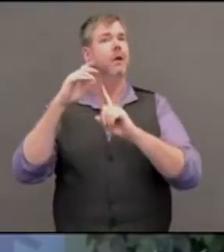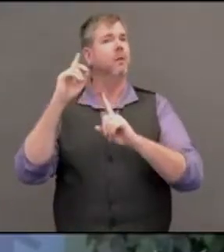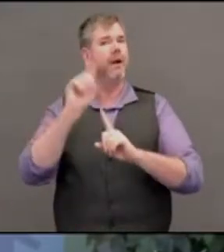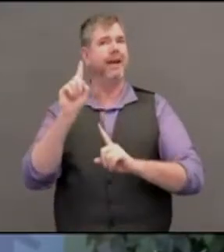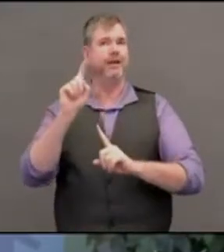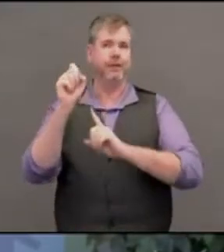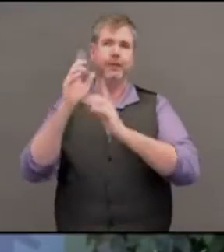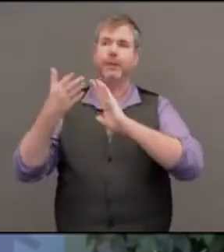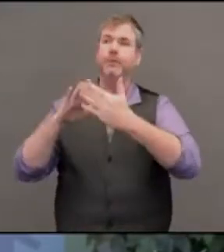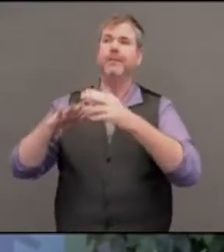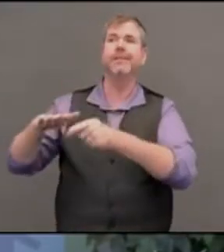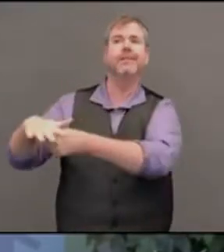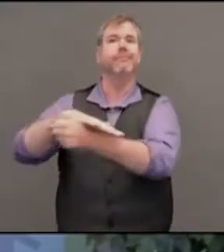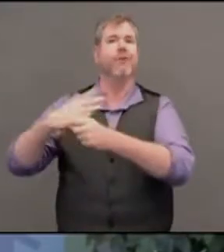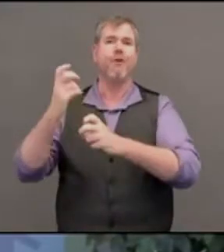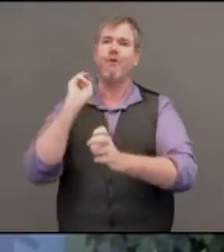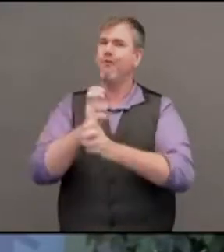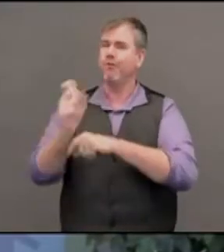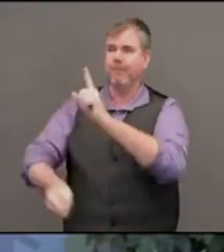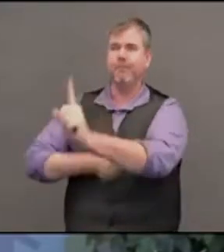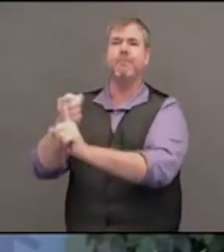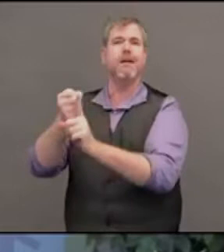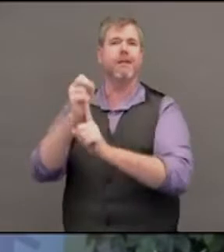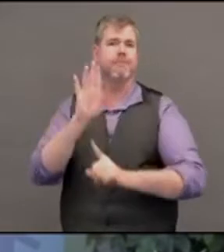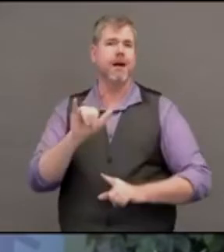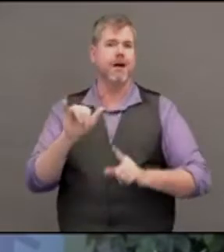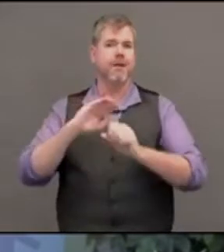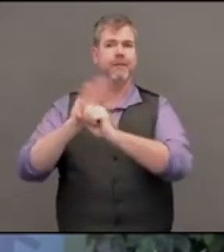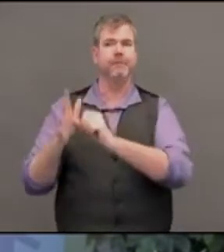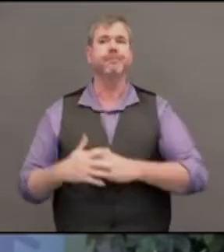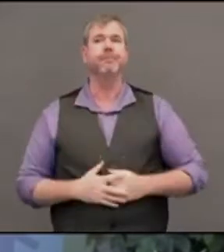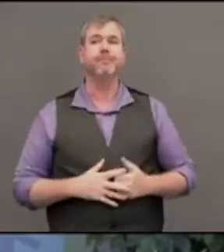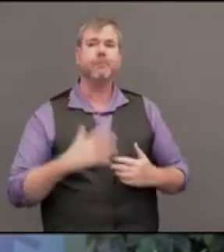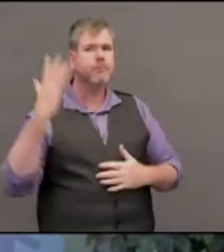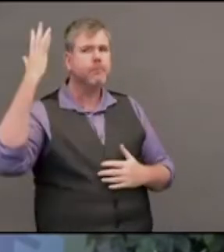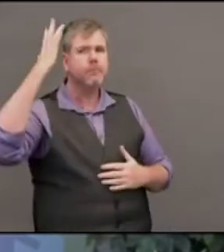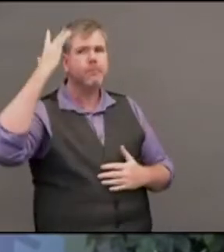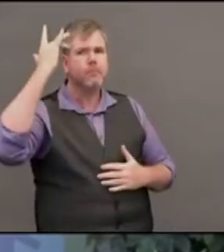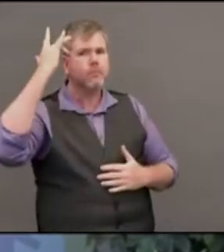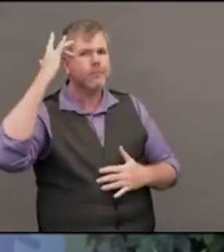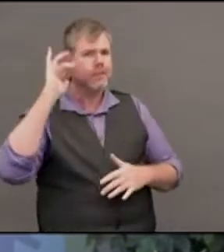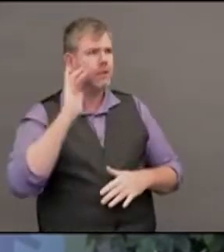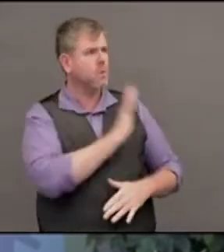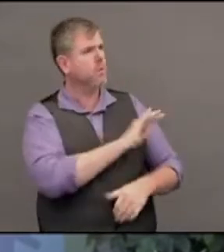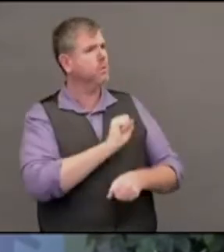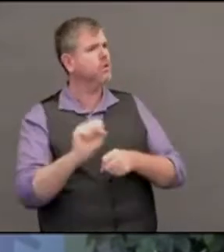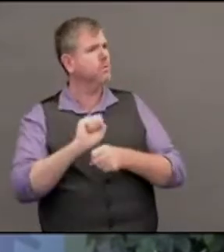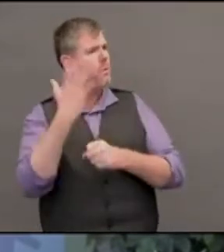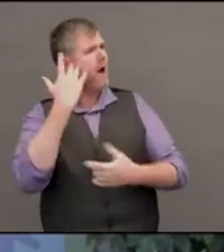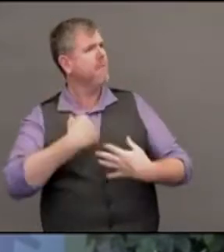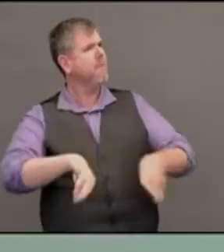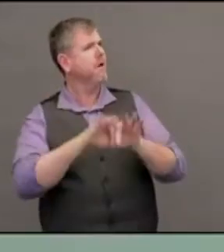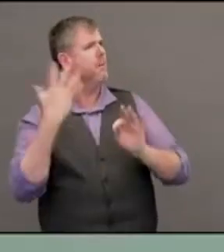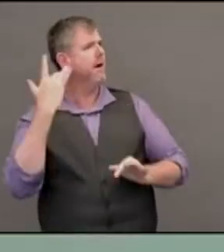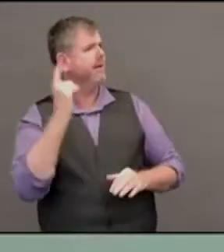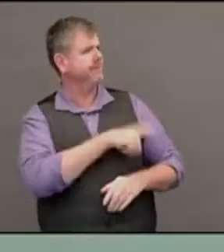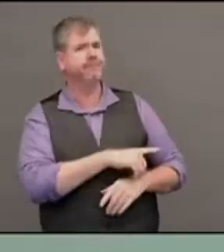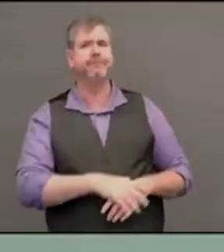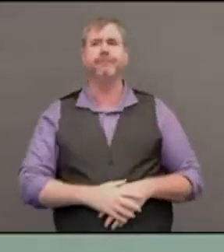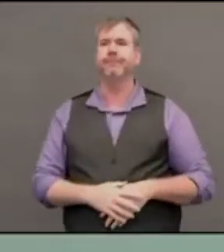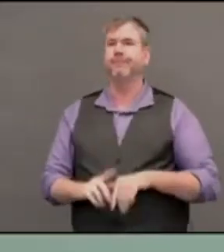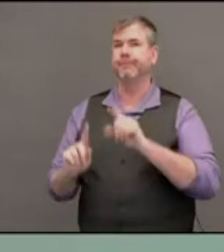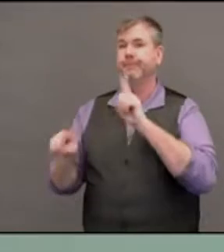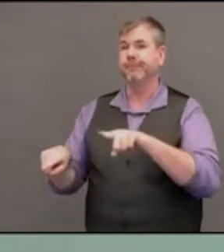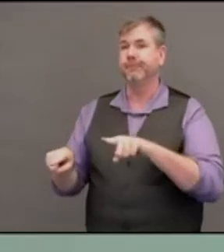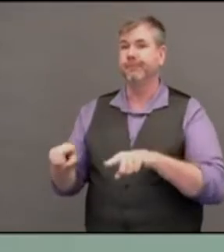important? This work is important because the communities that are heavily affected by COVID-19 are communities that may